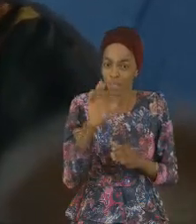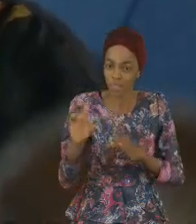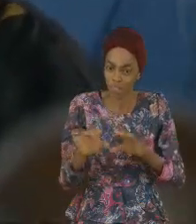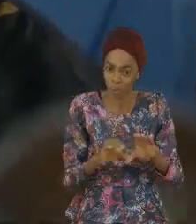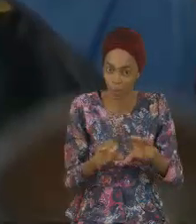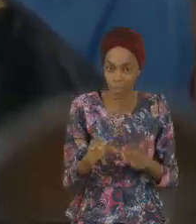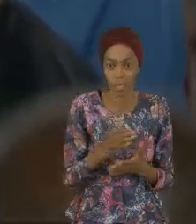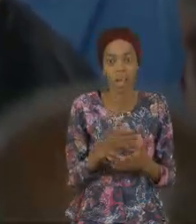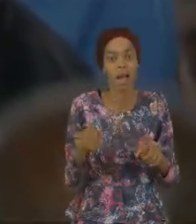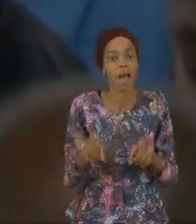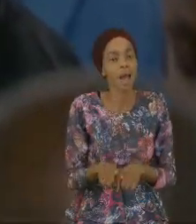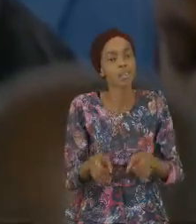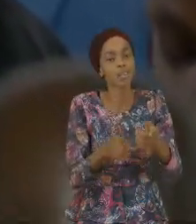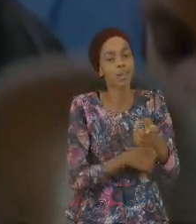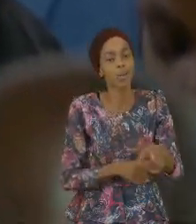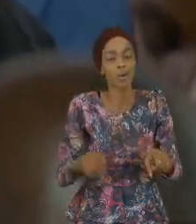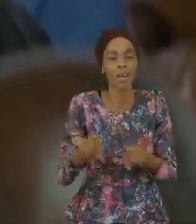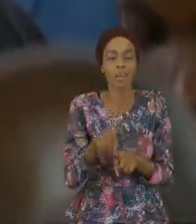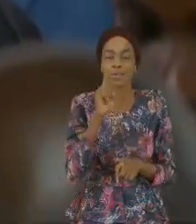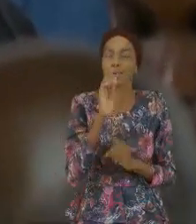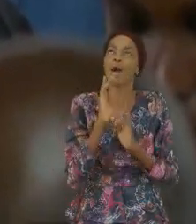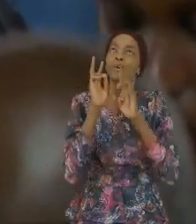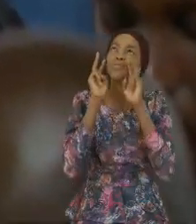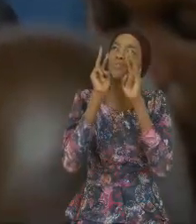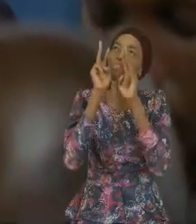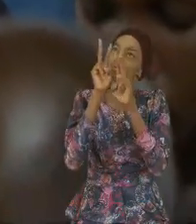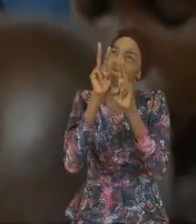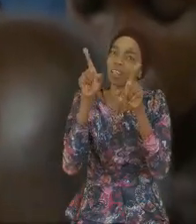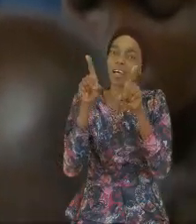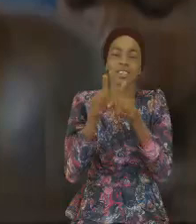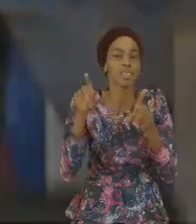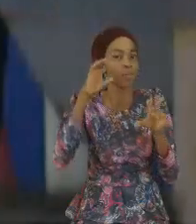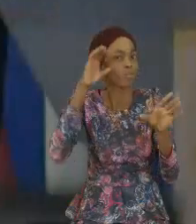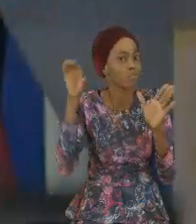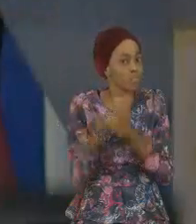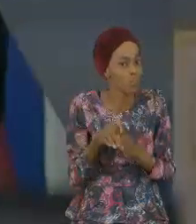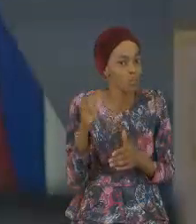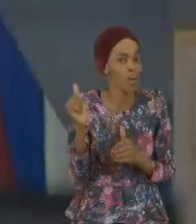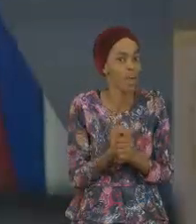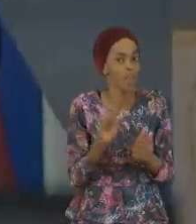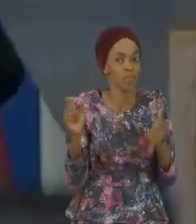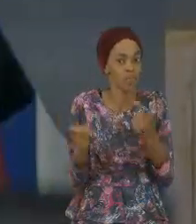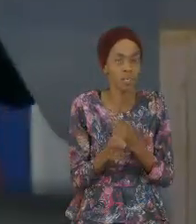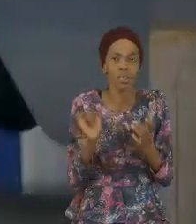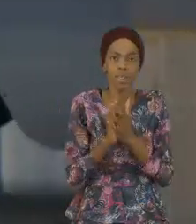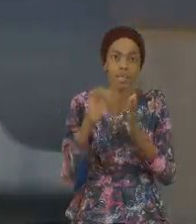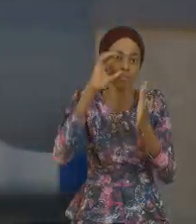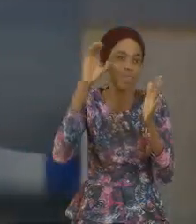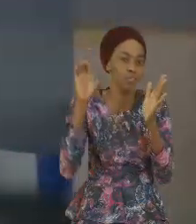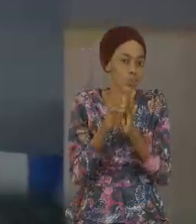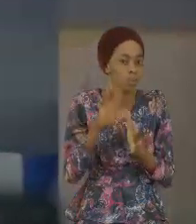As long as you are looking at the same picture every day, that picture will